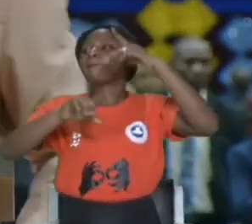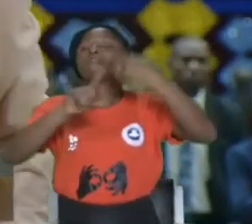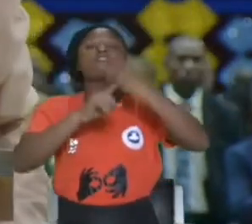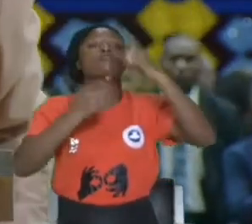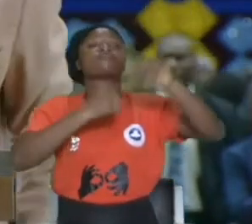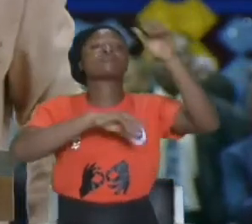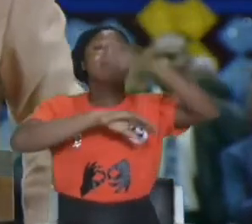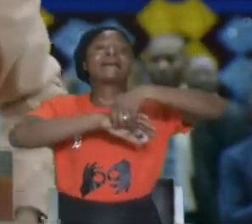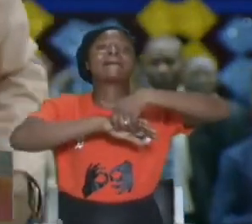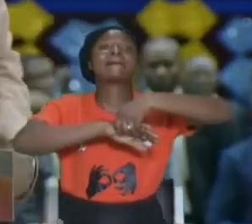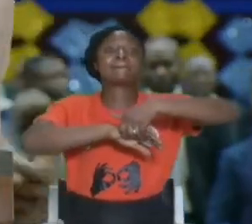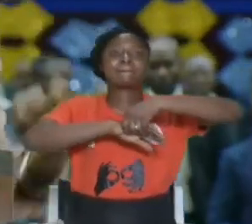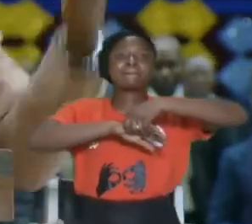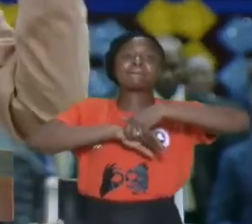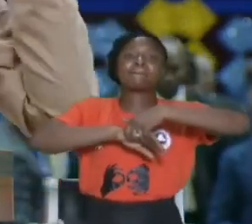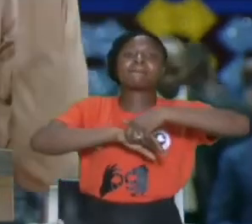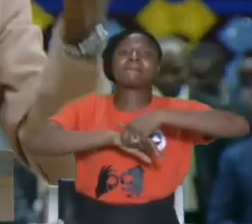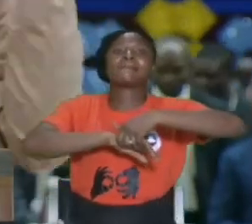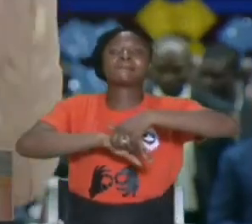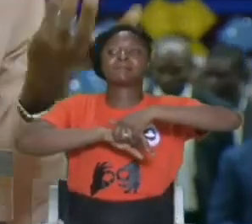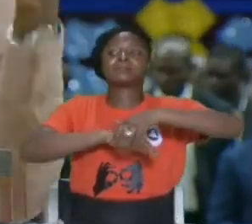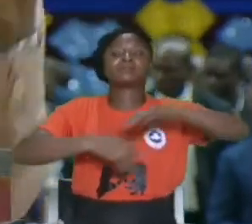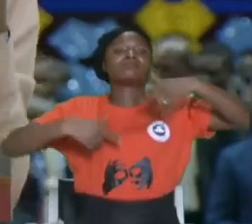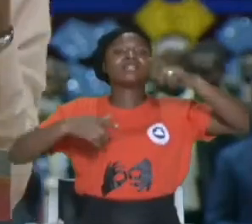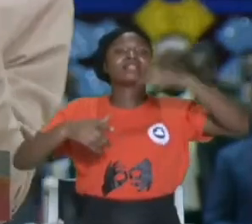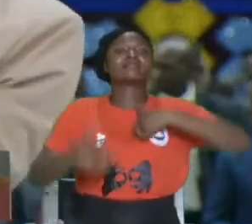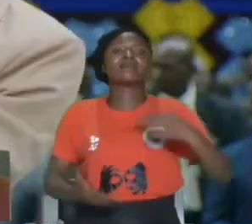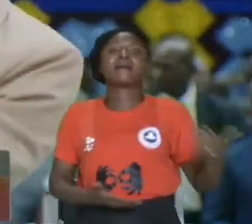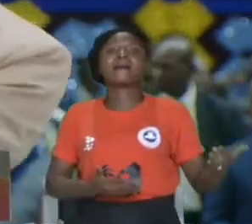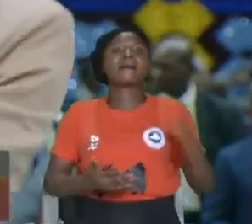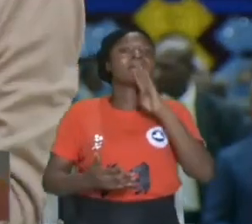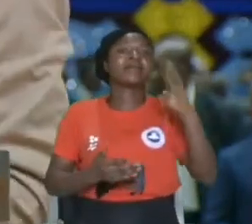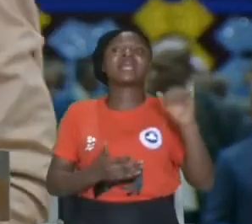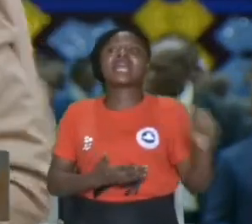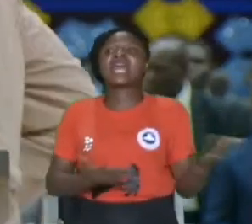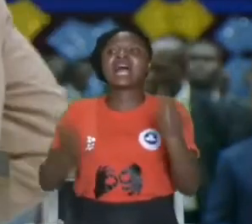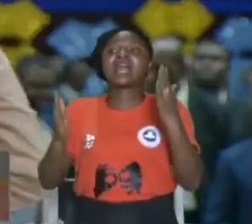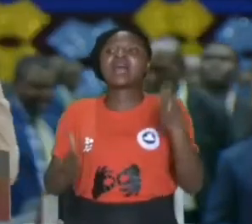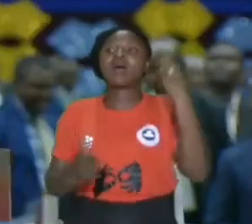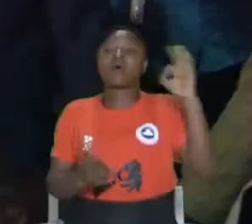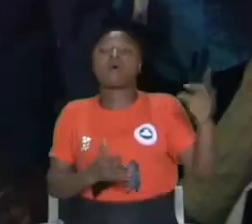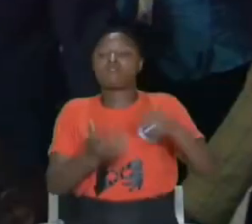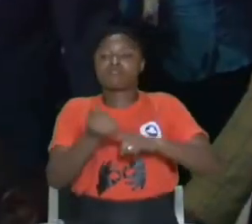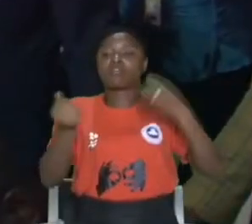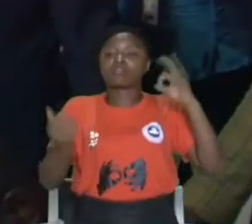tonight, let me be a carrier of the rod of fire.